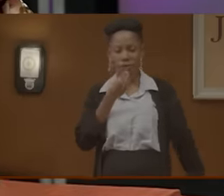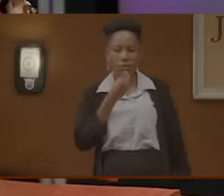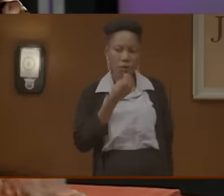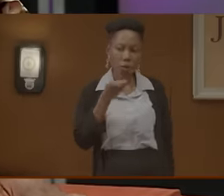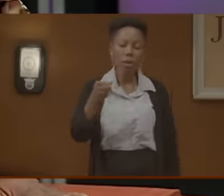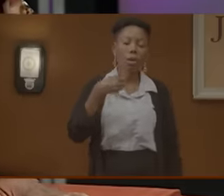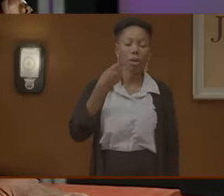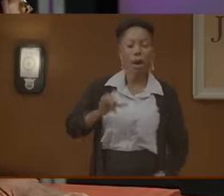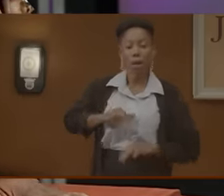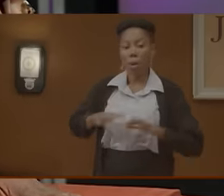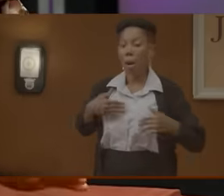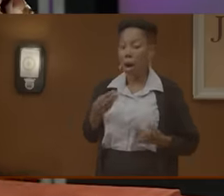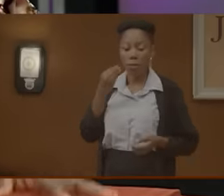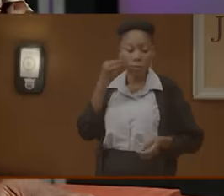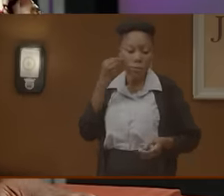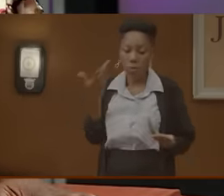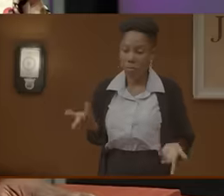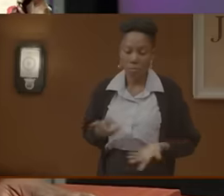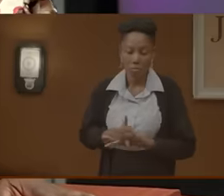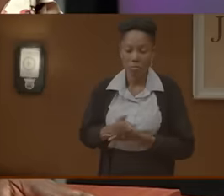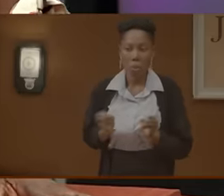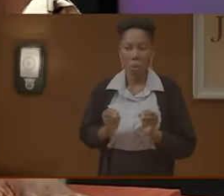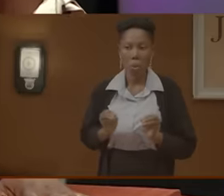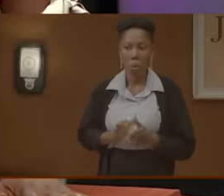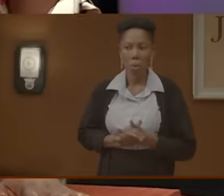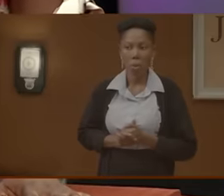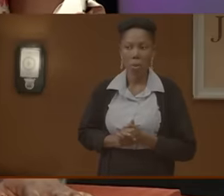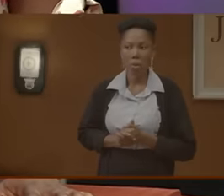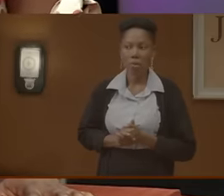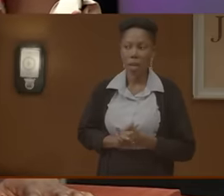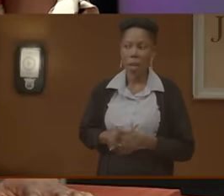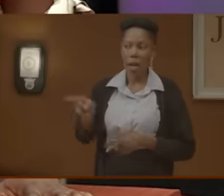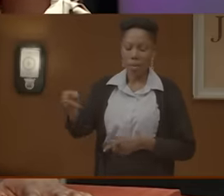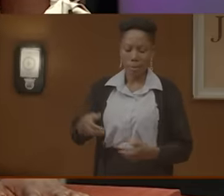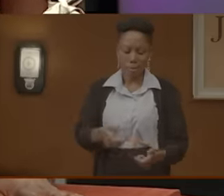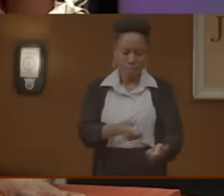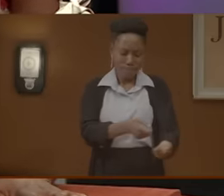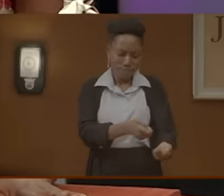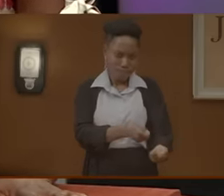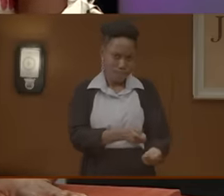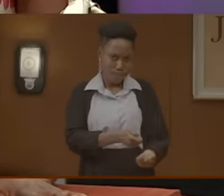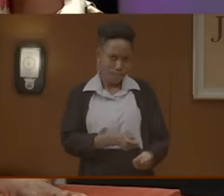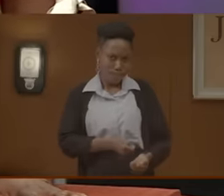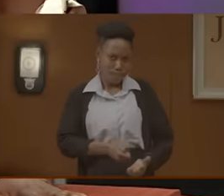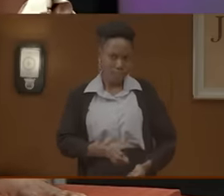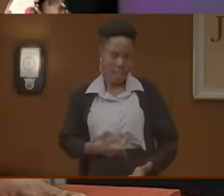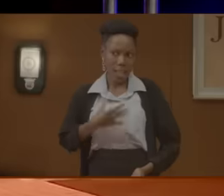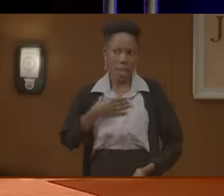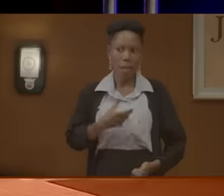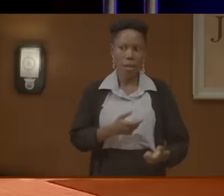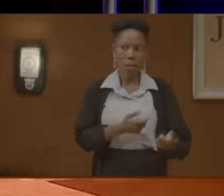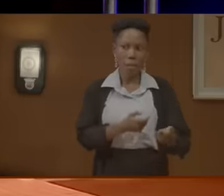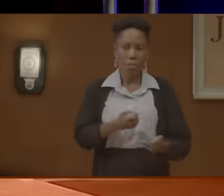didn't have any food. I didn't say anything. He dragged me from the bed. My leg, my bed